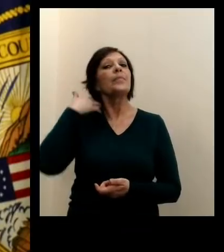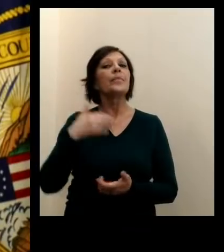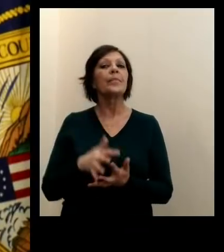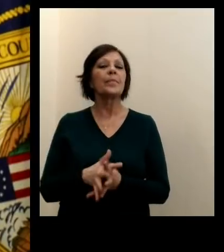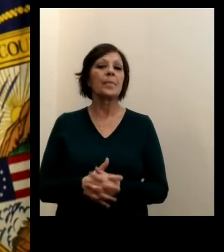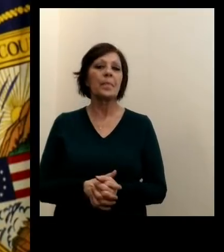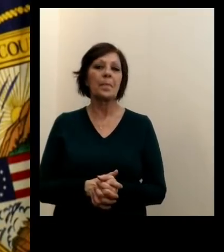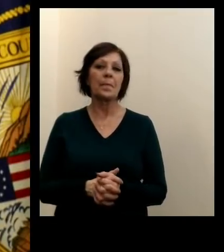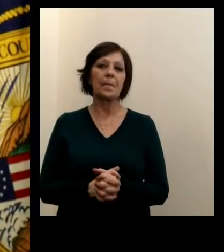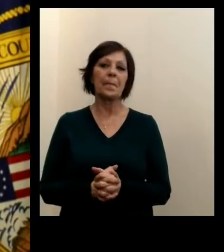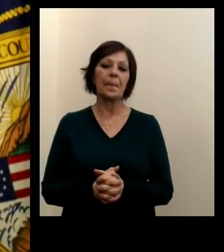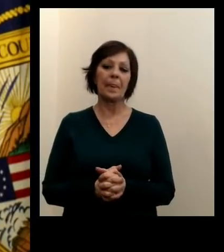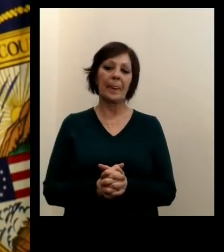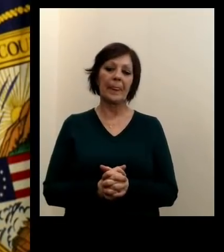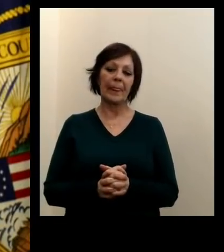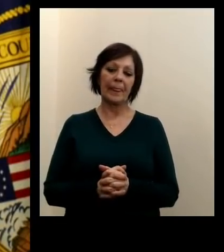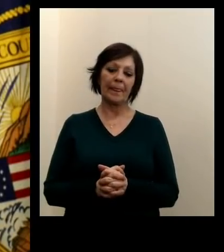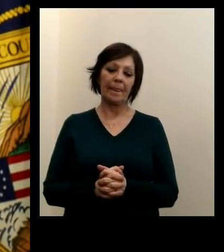question.